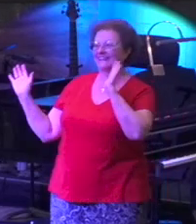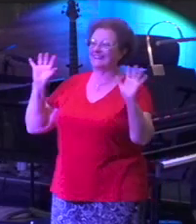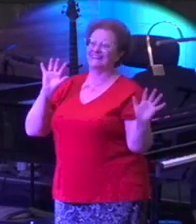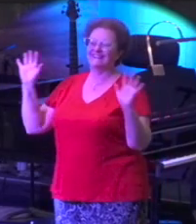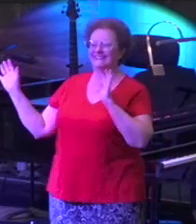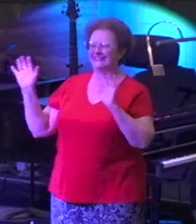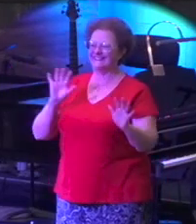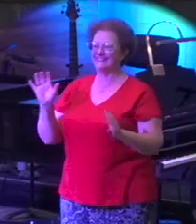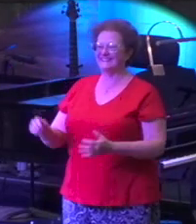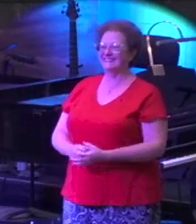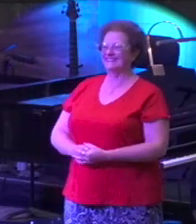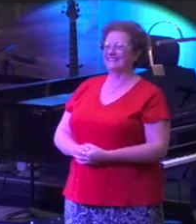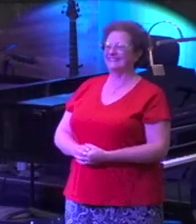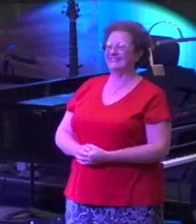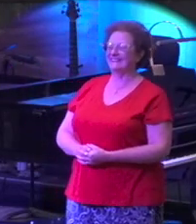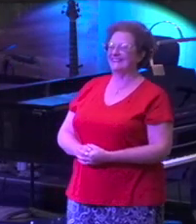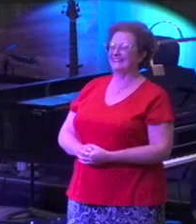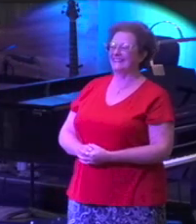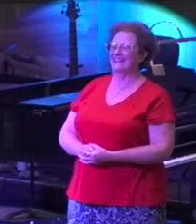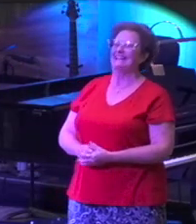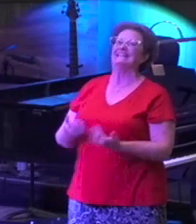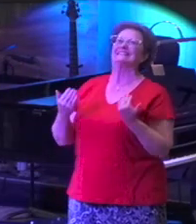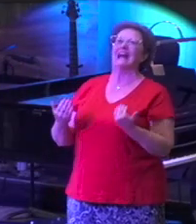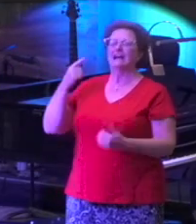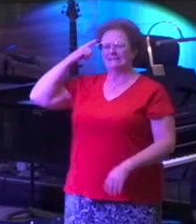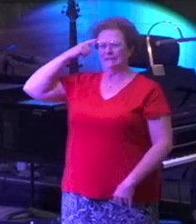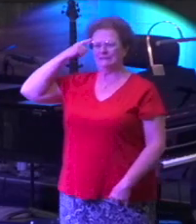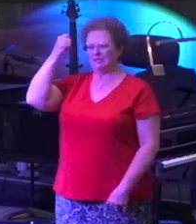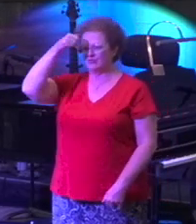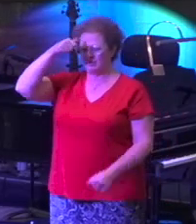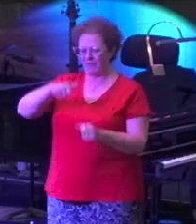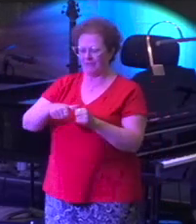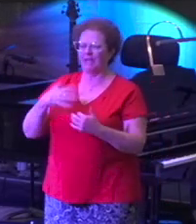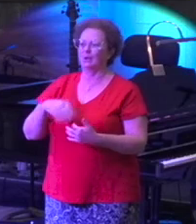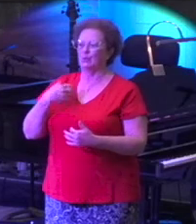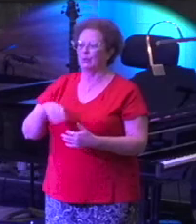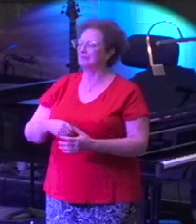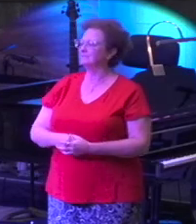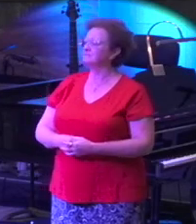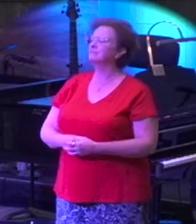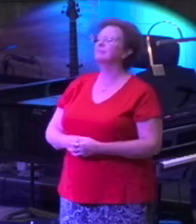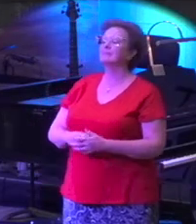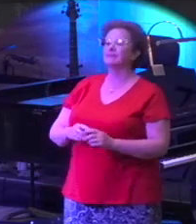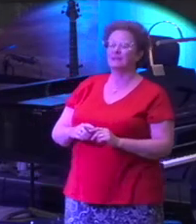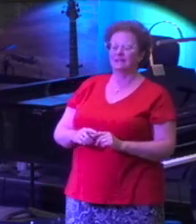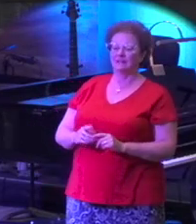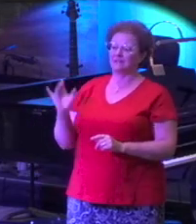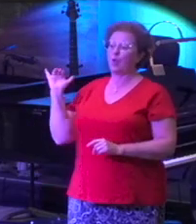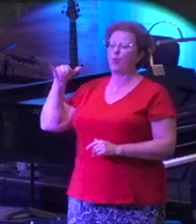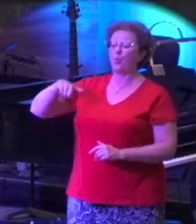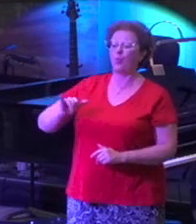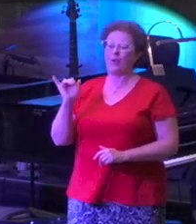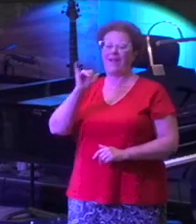All right. I know, now you're like, oh no, it's in my head. Now, though this may be a whale of a tale, this